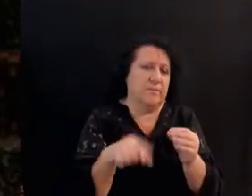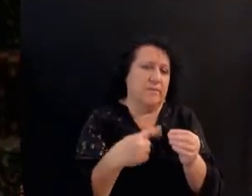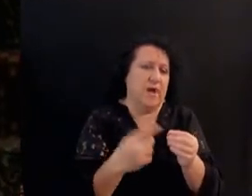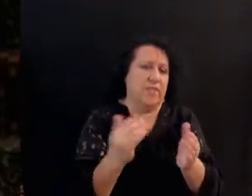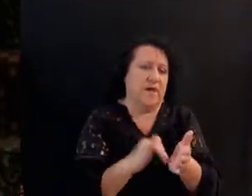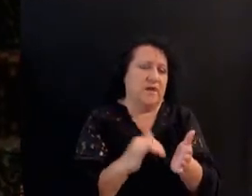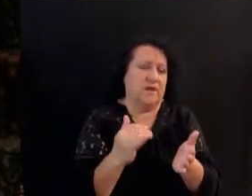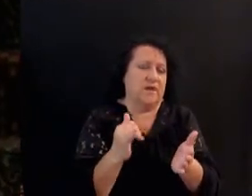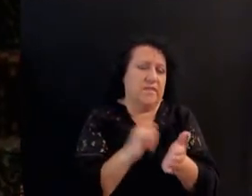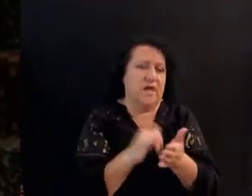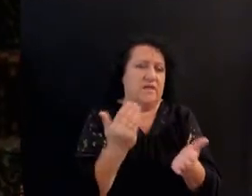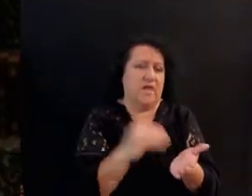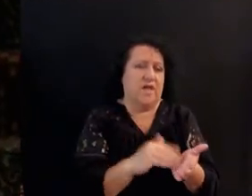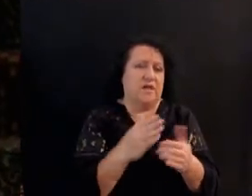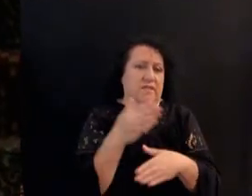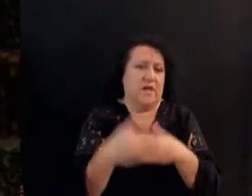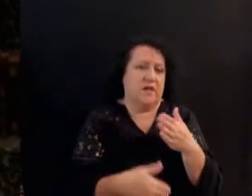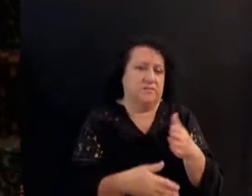But